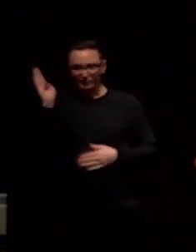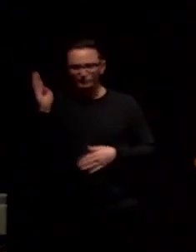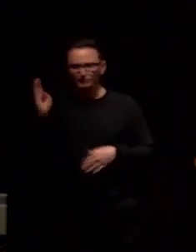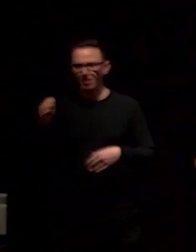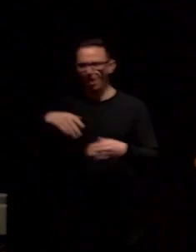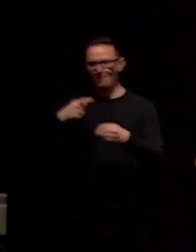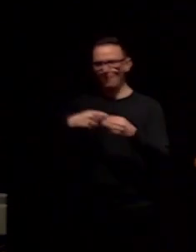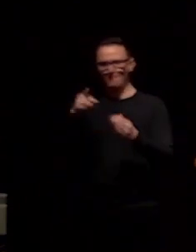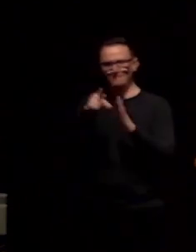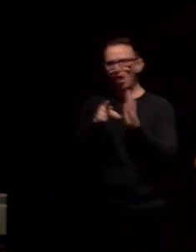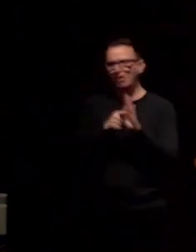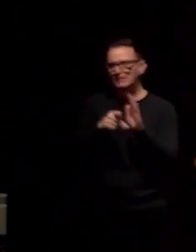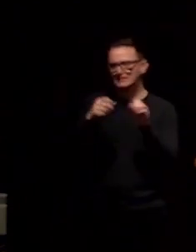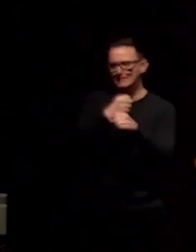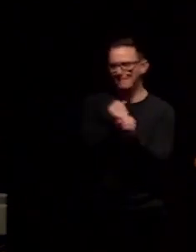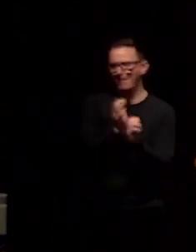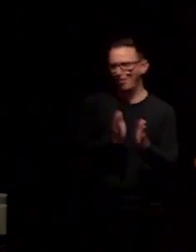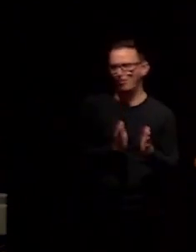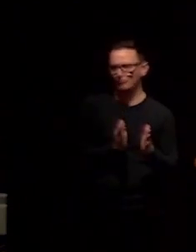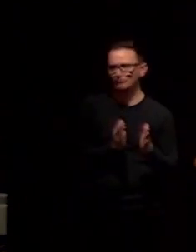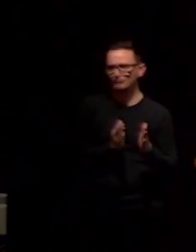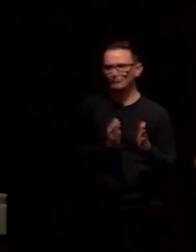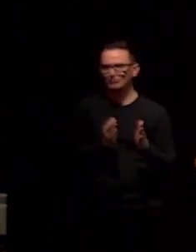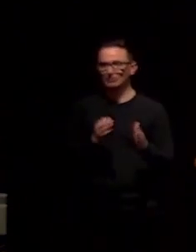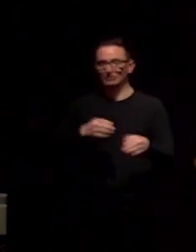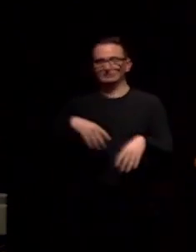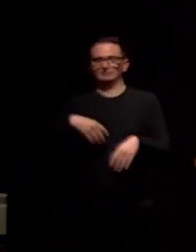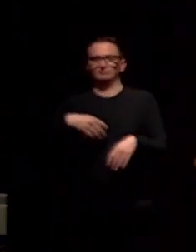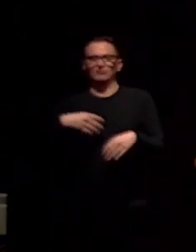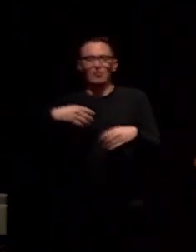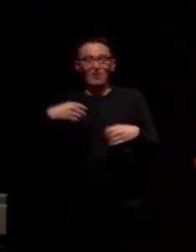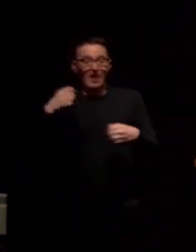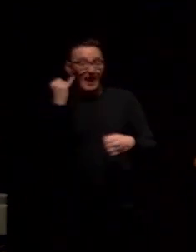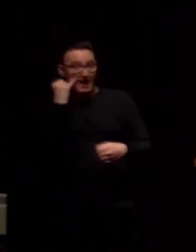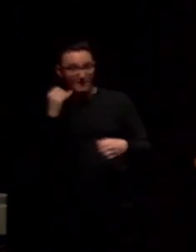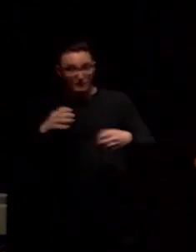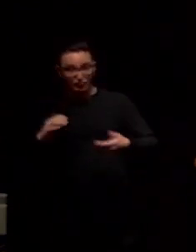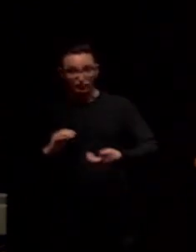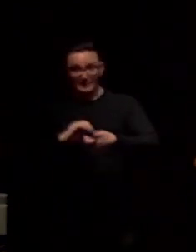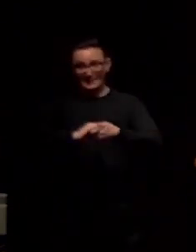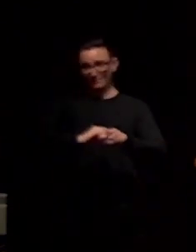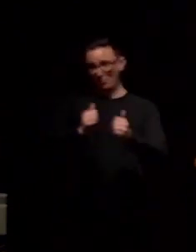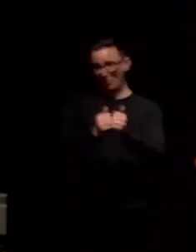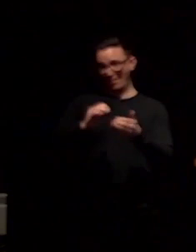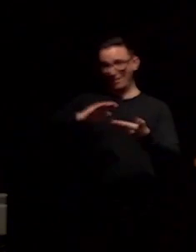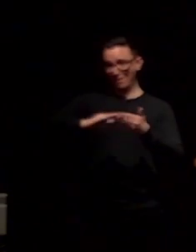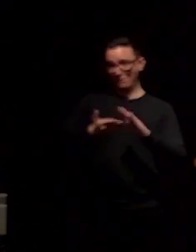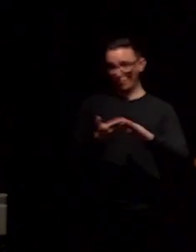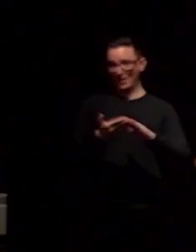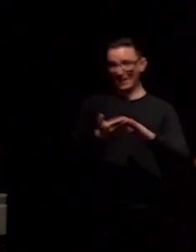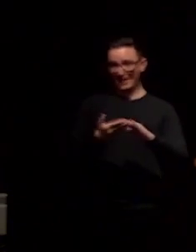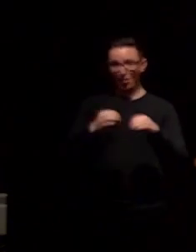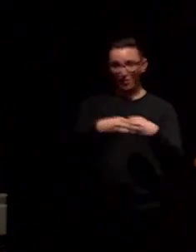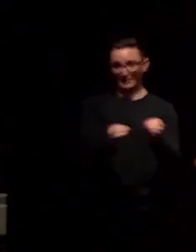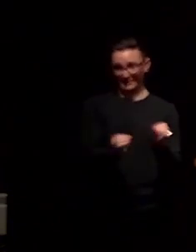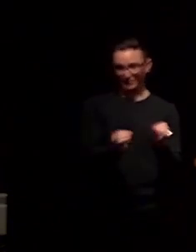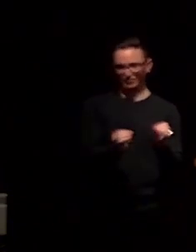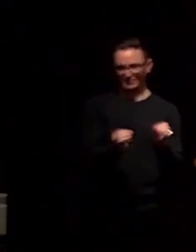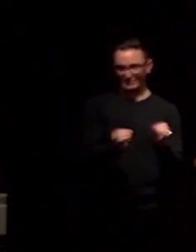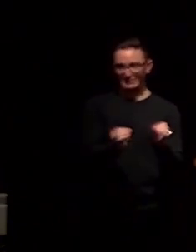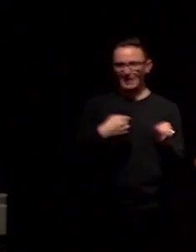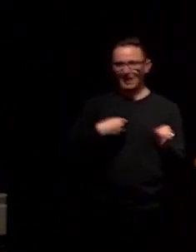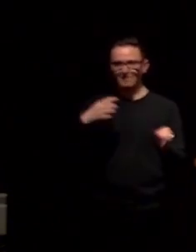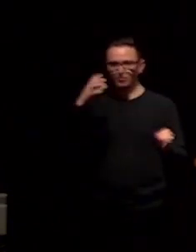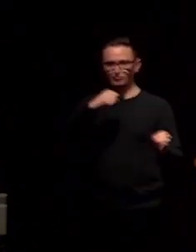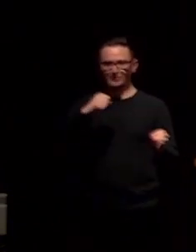know, team up with a community organization. I'm sure that there are probably days on the Hill